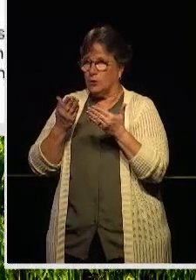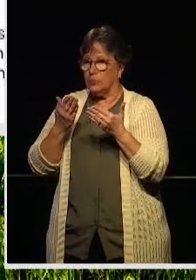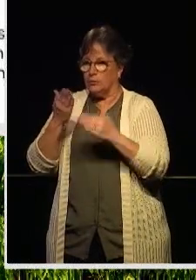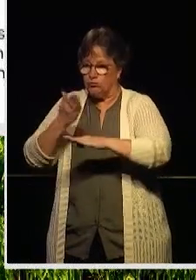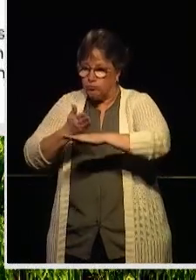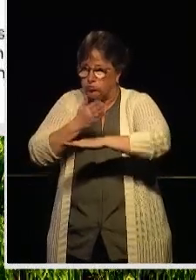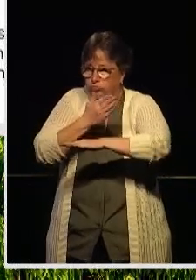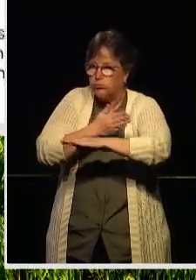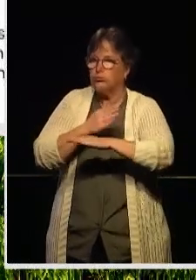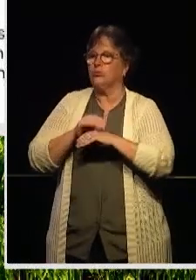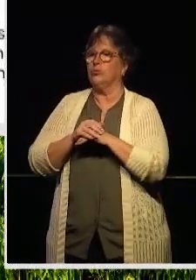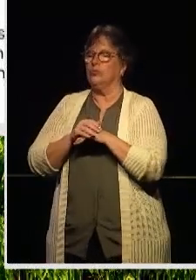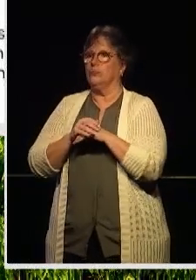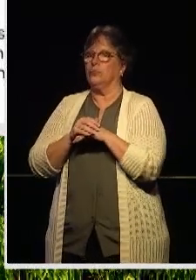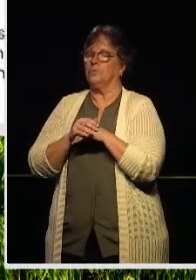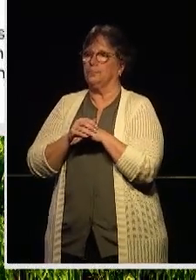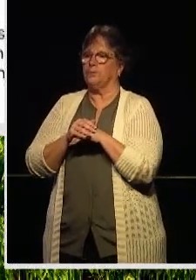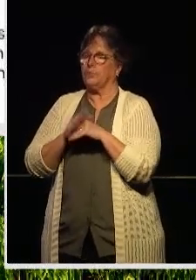provide